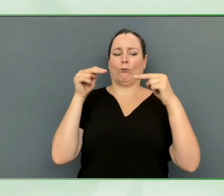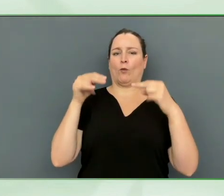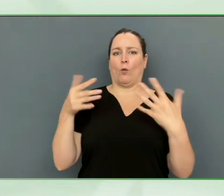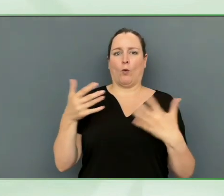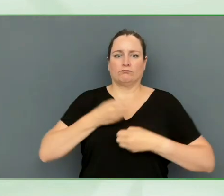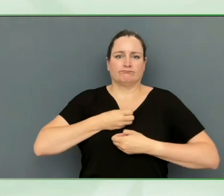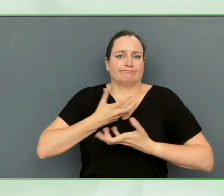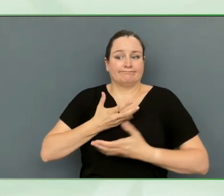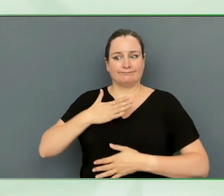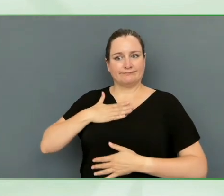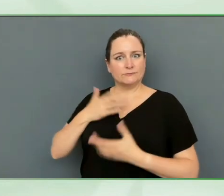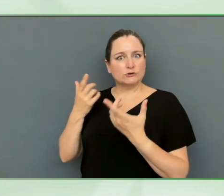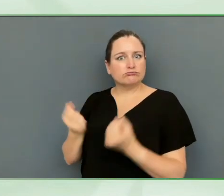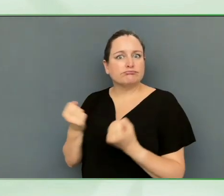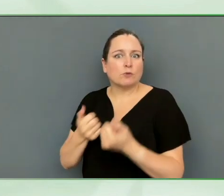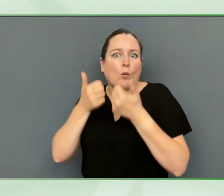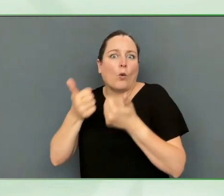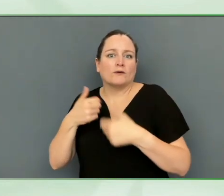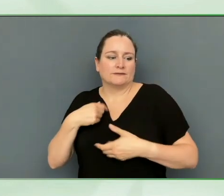and things. But I'm really